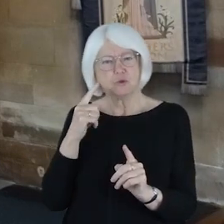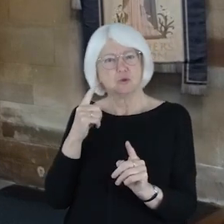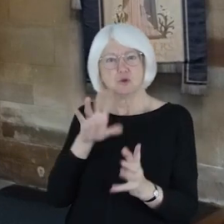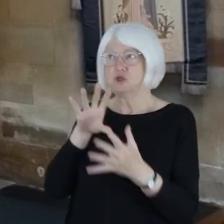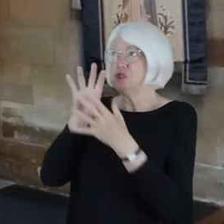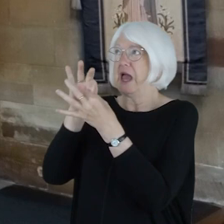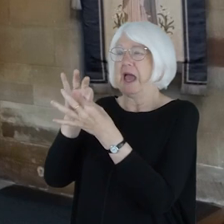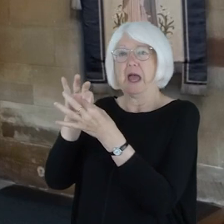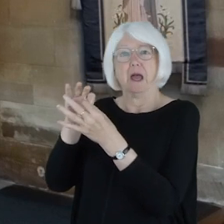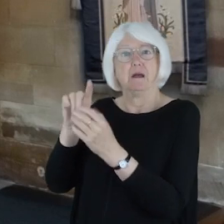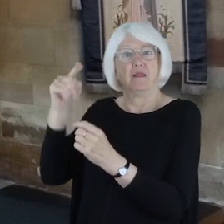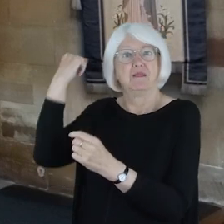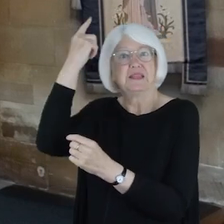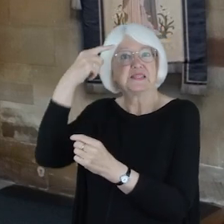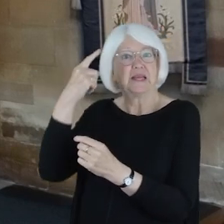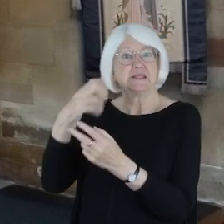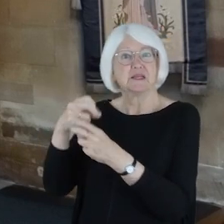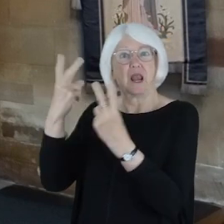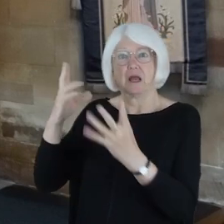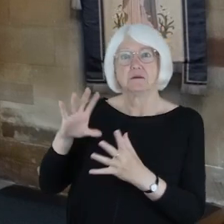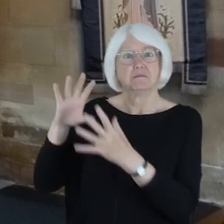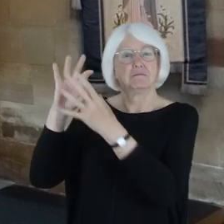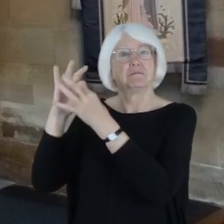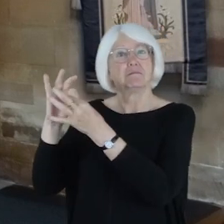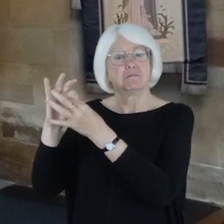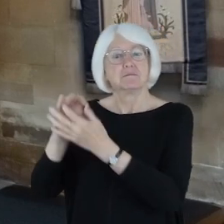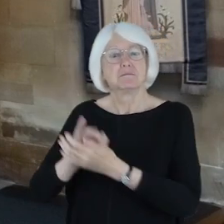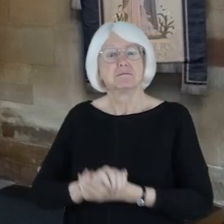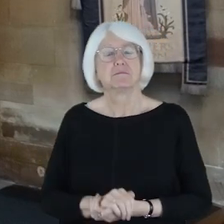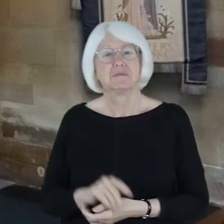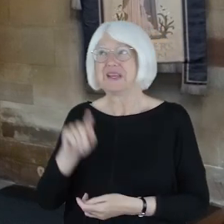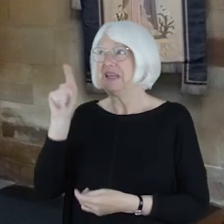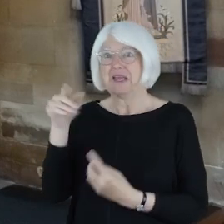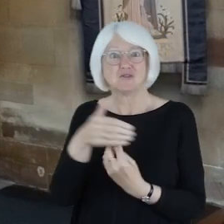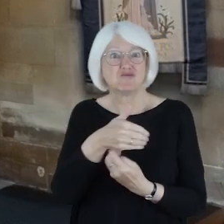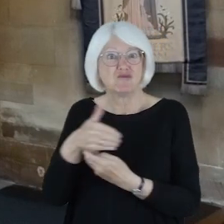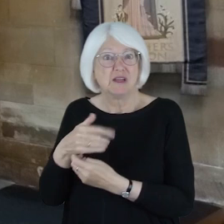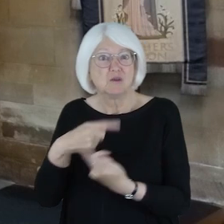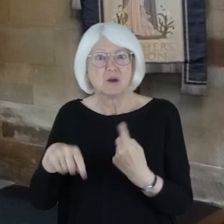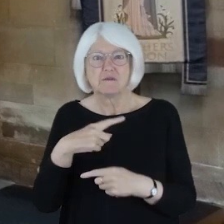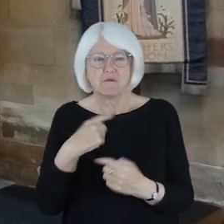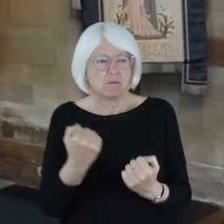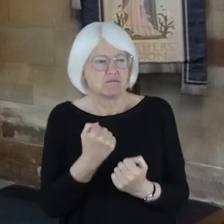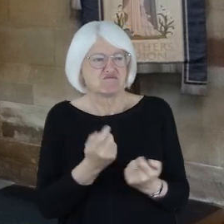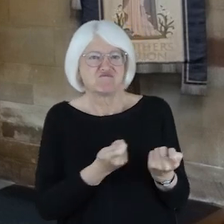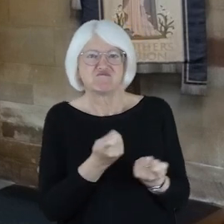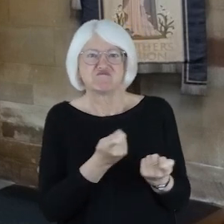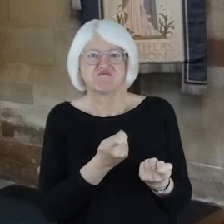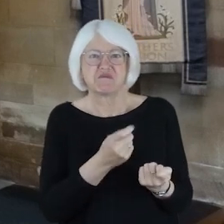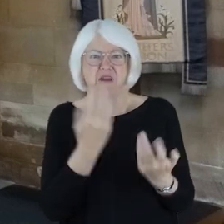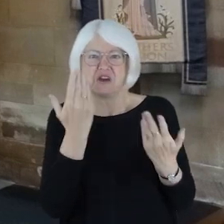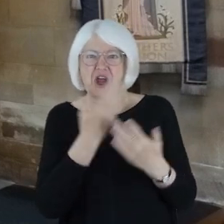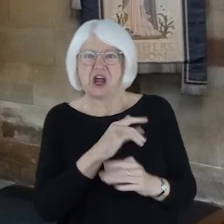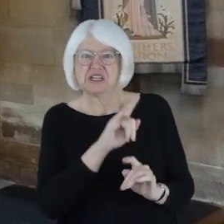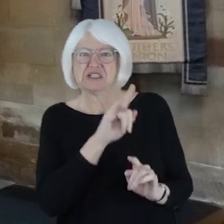of the saints in the light. He has rescued you from the powers of darkness and transferred us into the kingdom of his